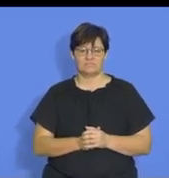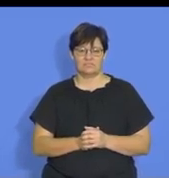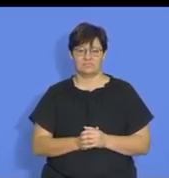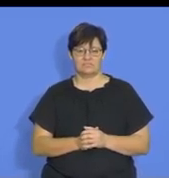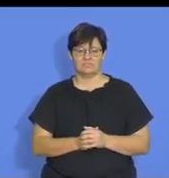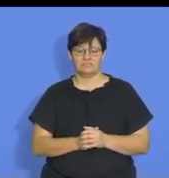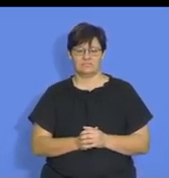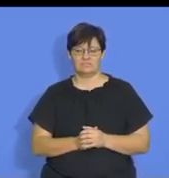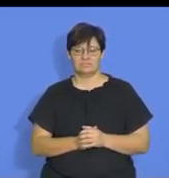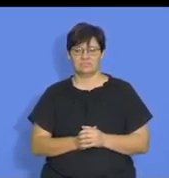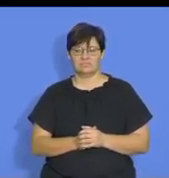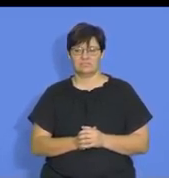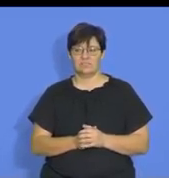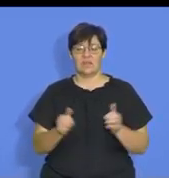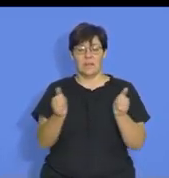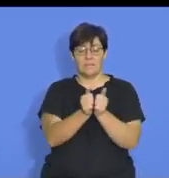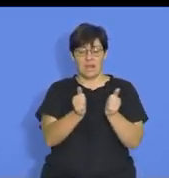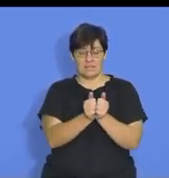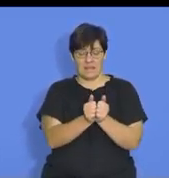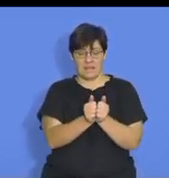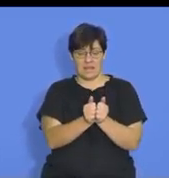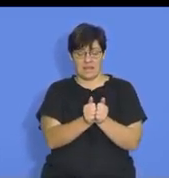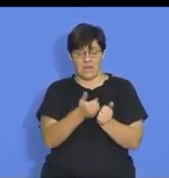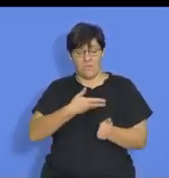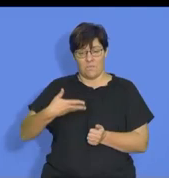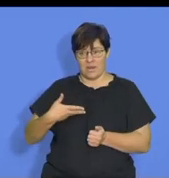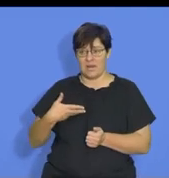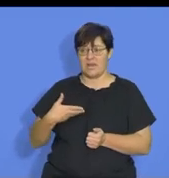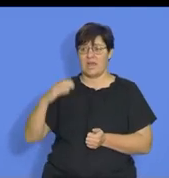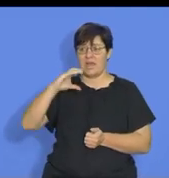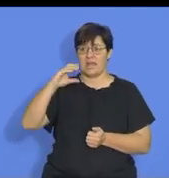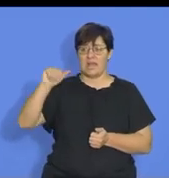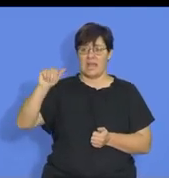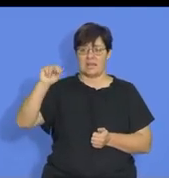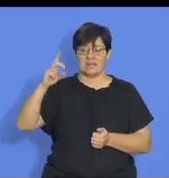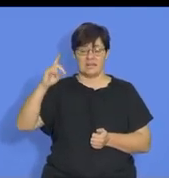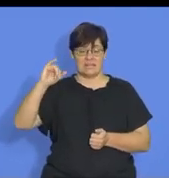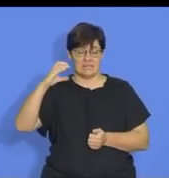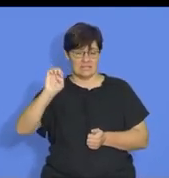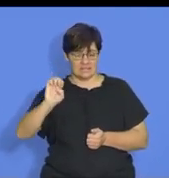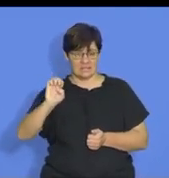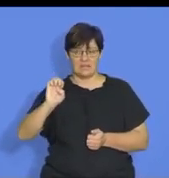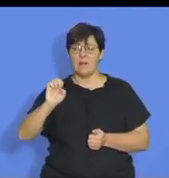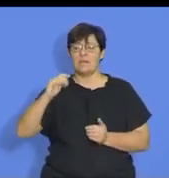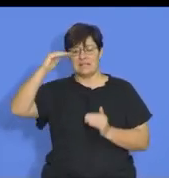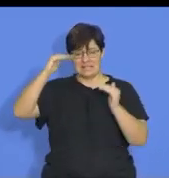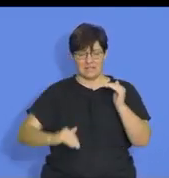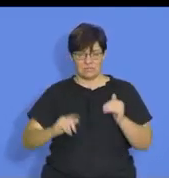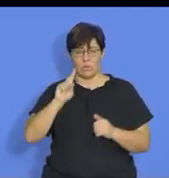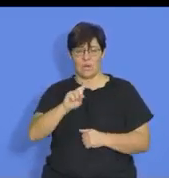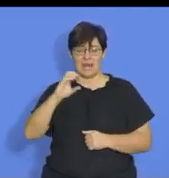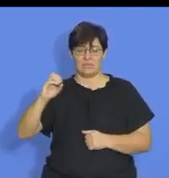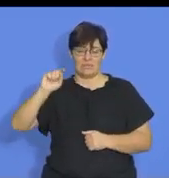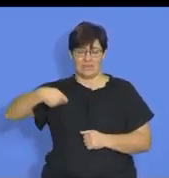second transaction, we've got partner Candace decreased her capital contribution